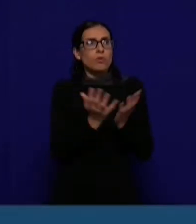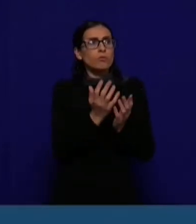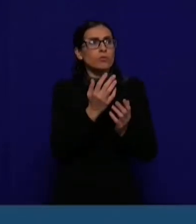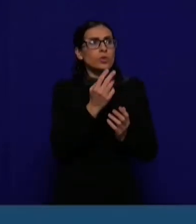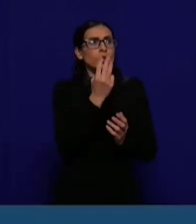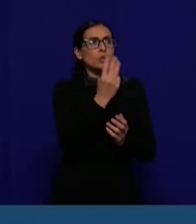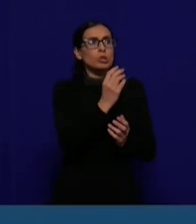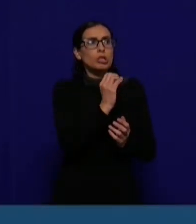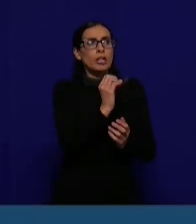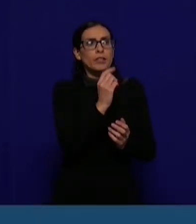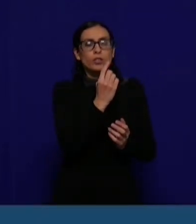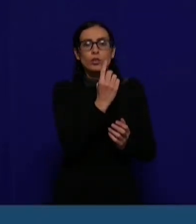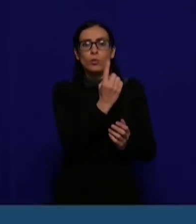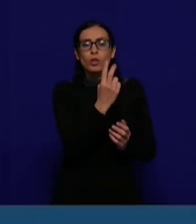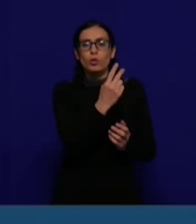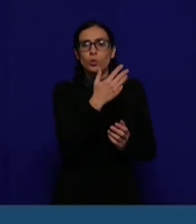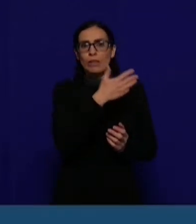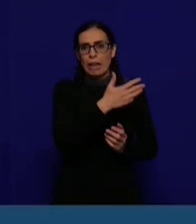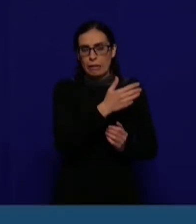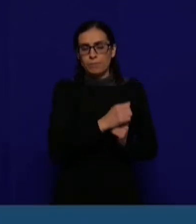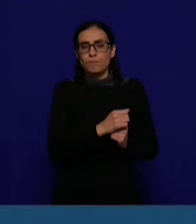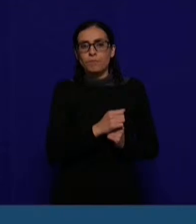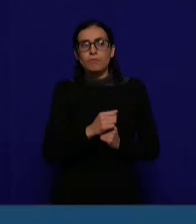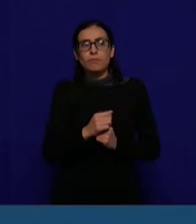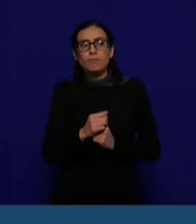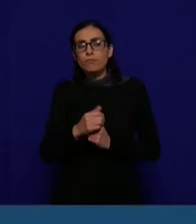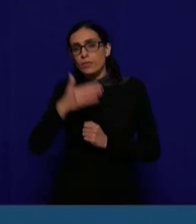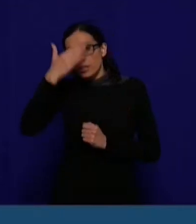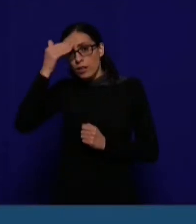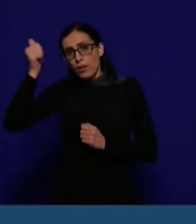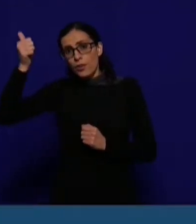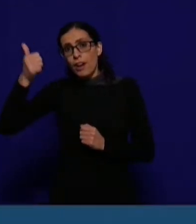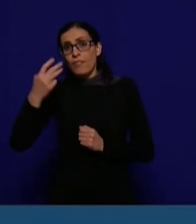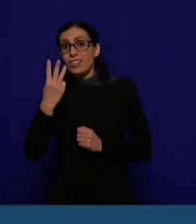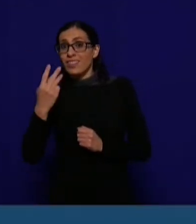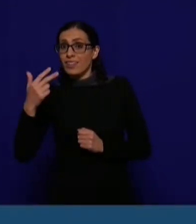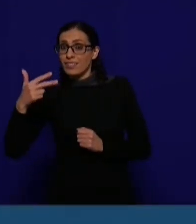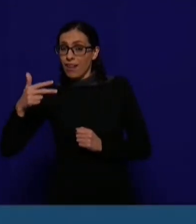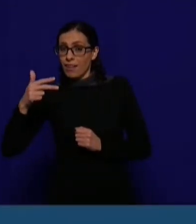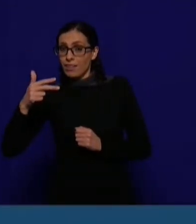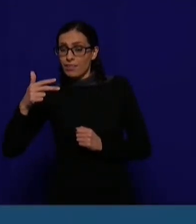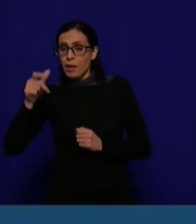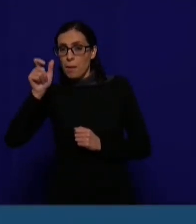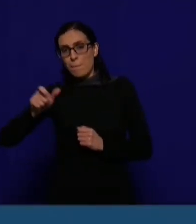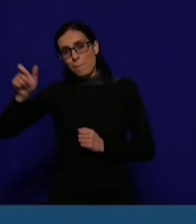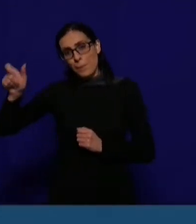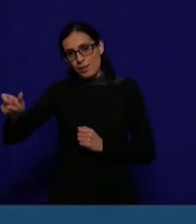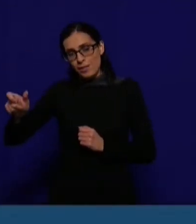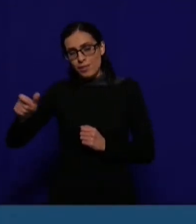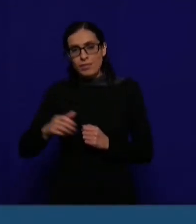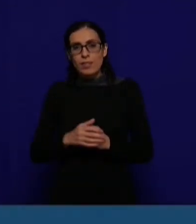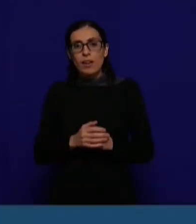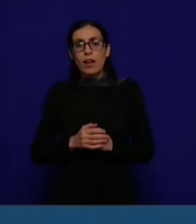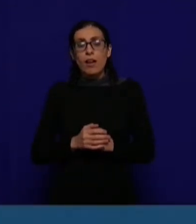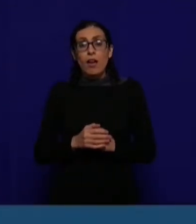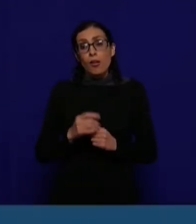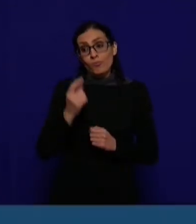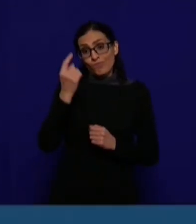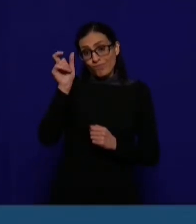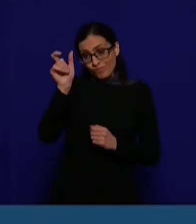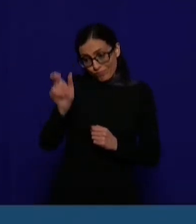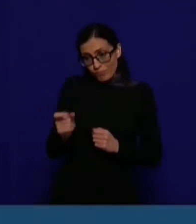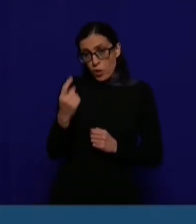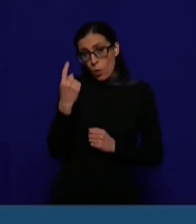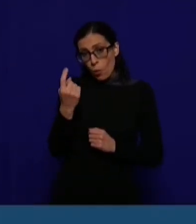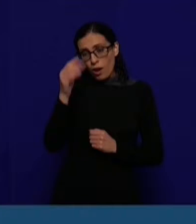had 38 cases who have recovered. So the total recovered cases is 29,204. We had another death,